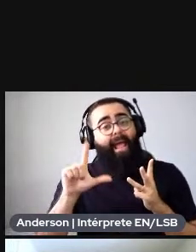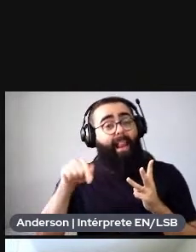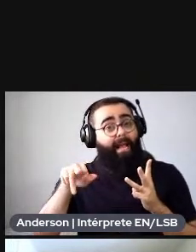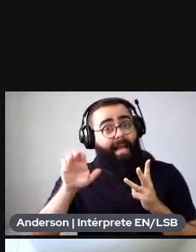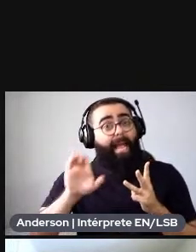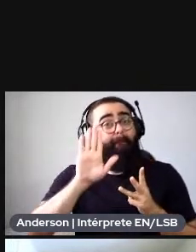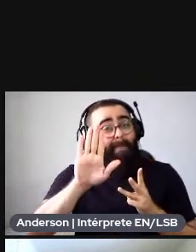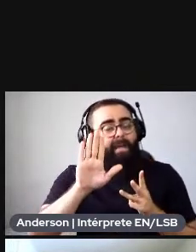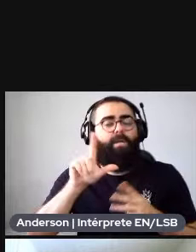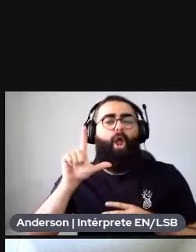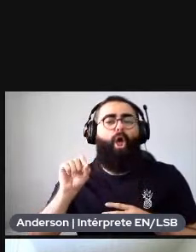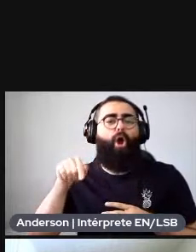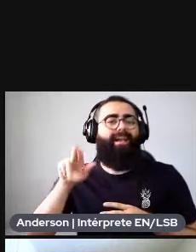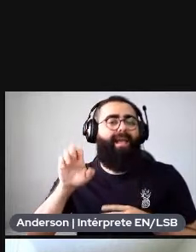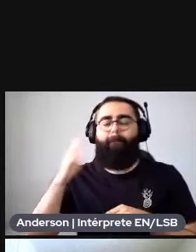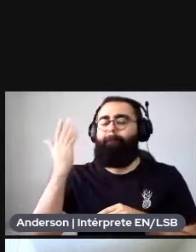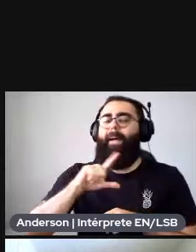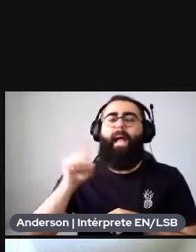predominant.